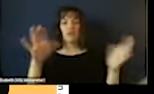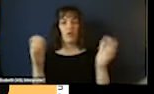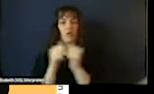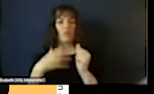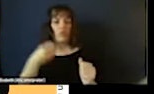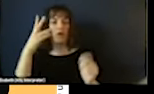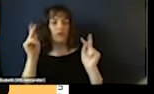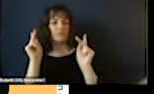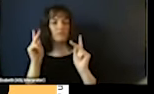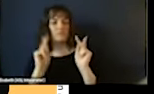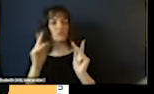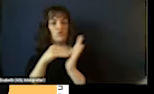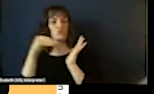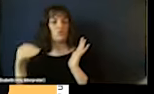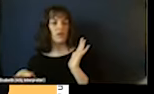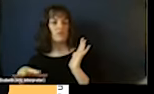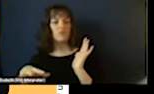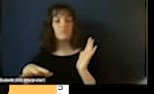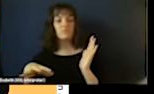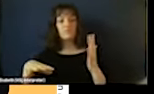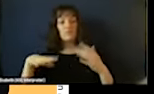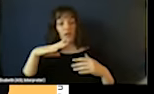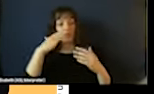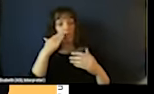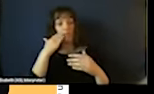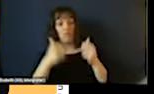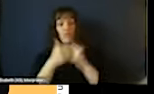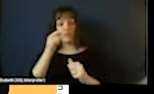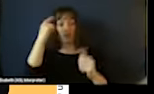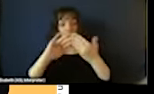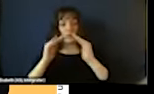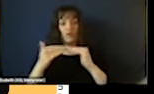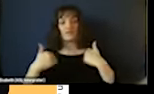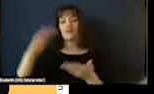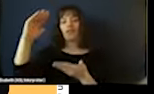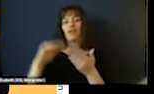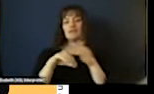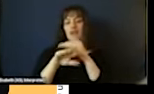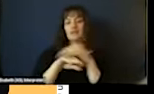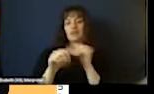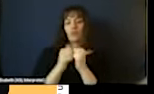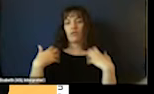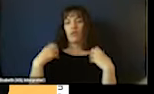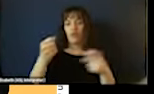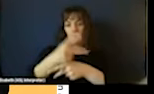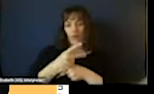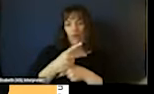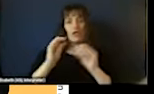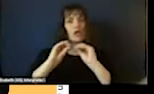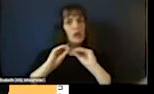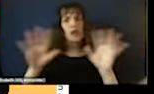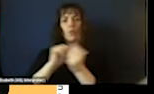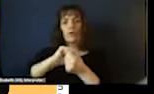This last fact has been highlighted in the pandemic, but it is certainly nothing new. And I think it's important for all of us, especially white folks, to